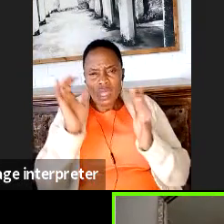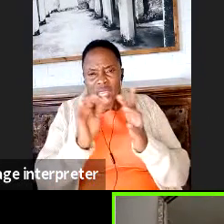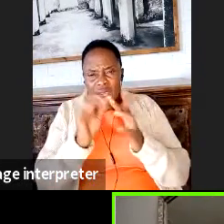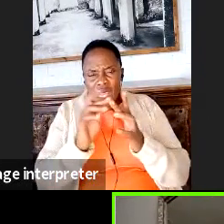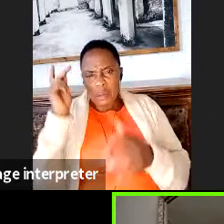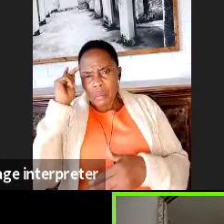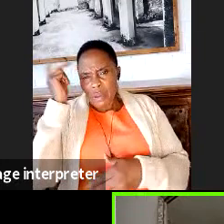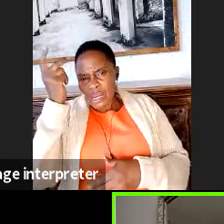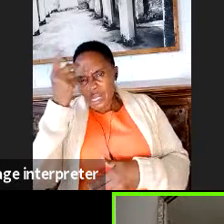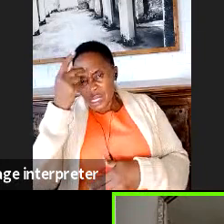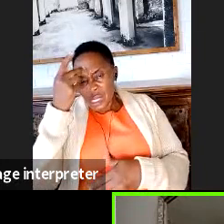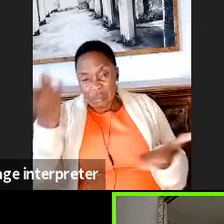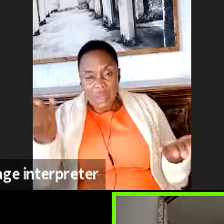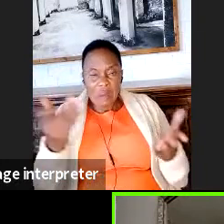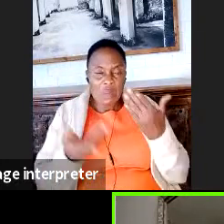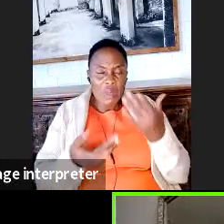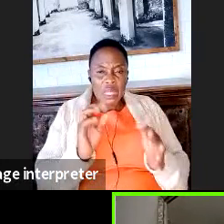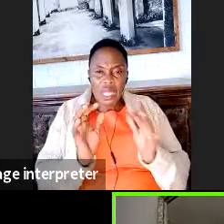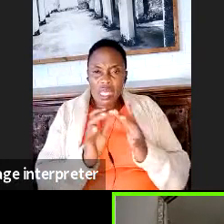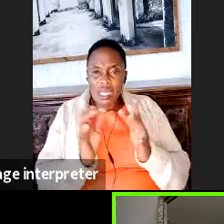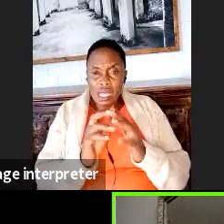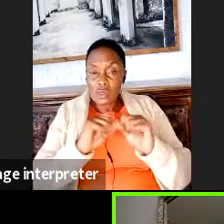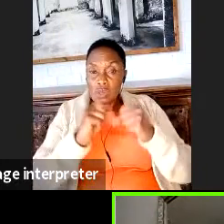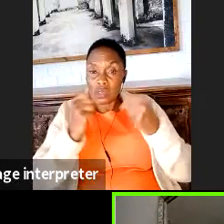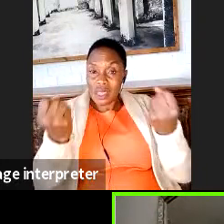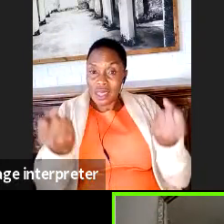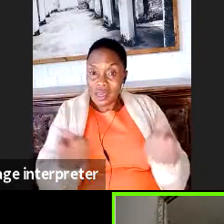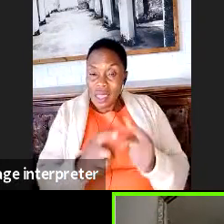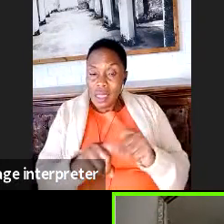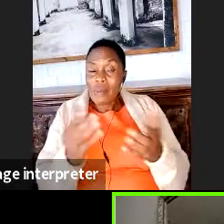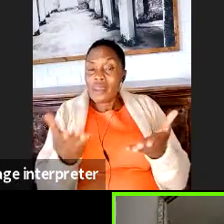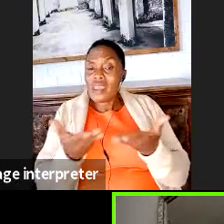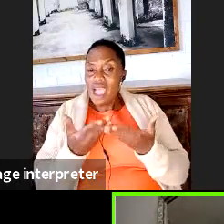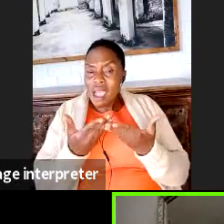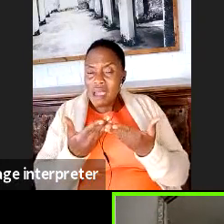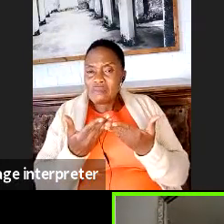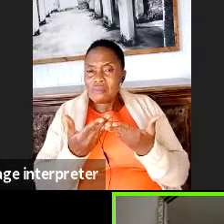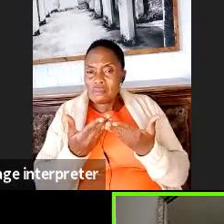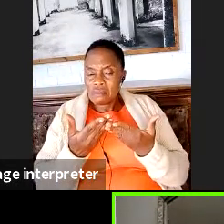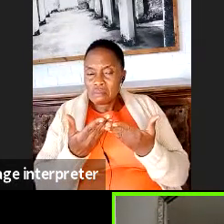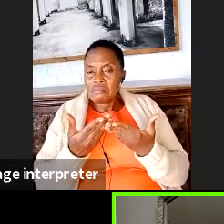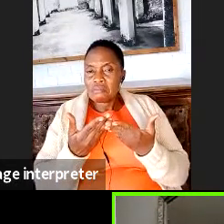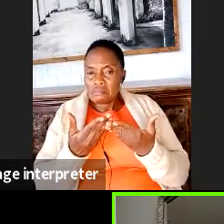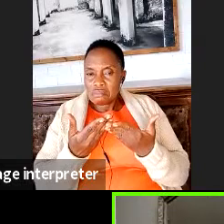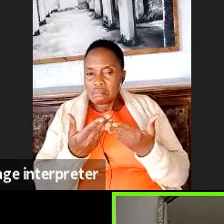development, like the Internet Society, but have a lot of aspects that